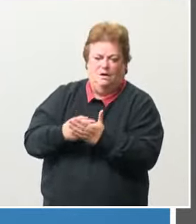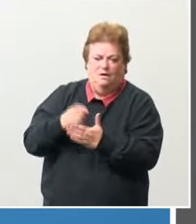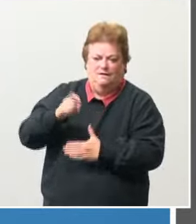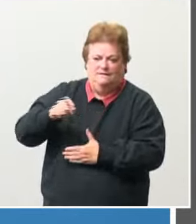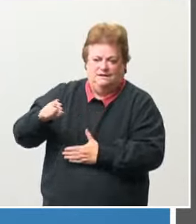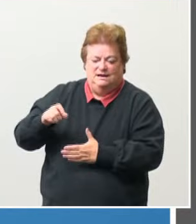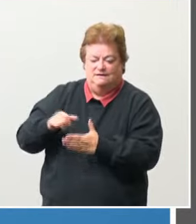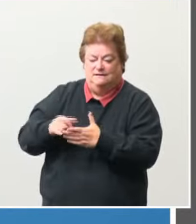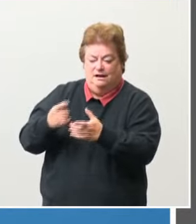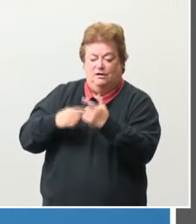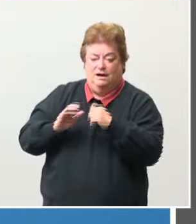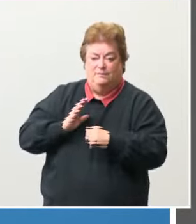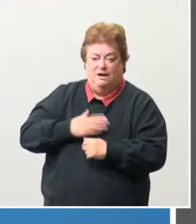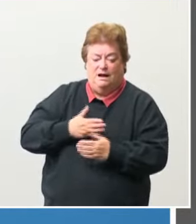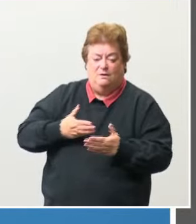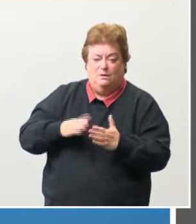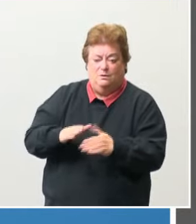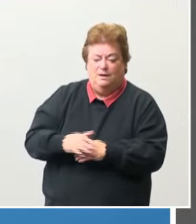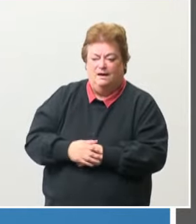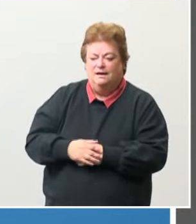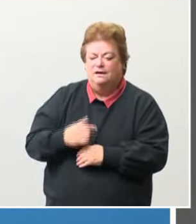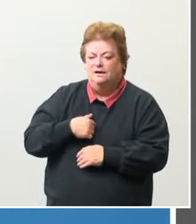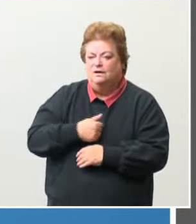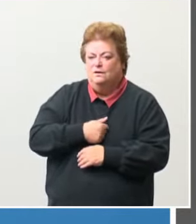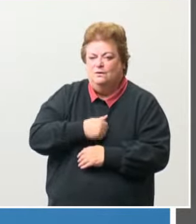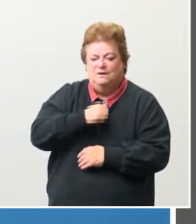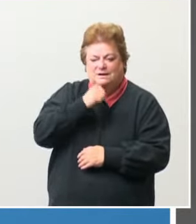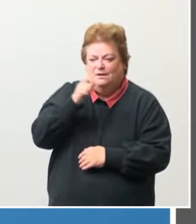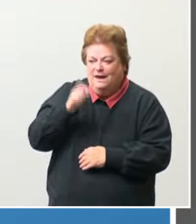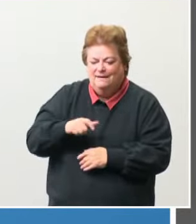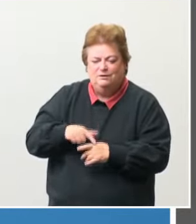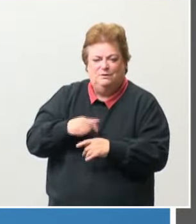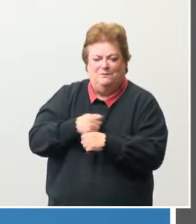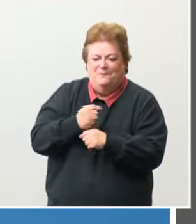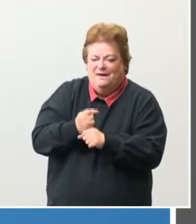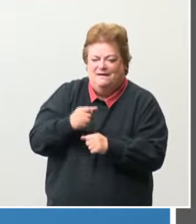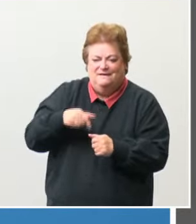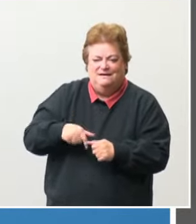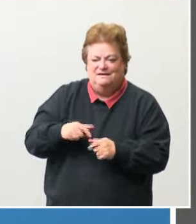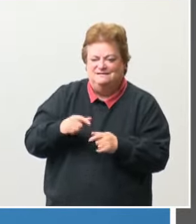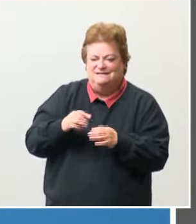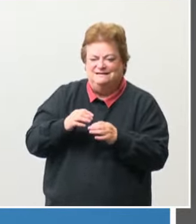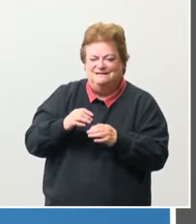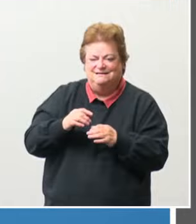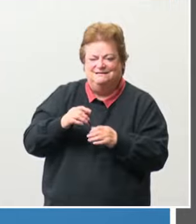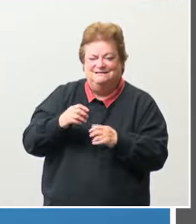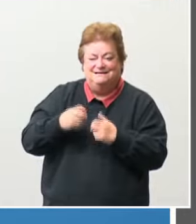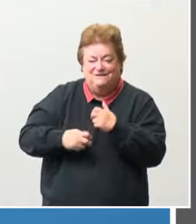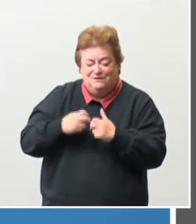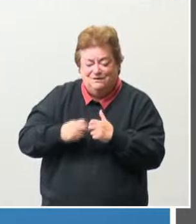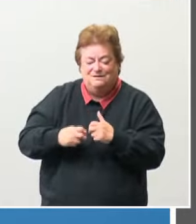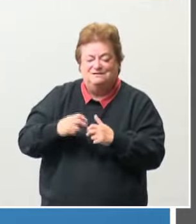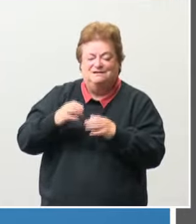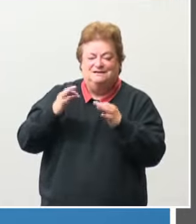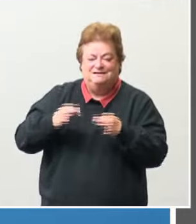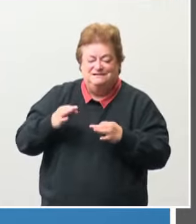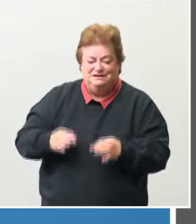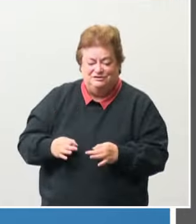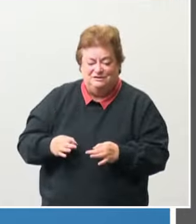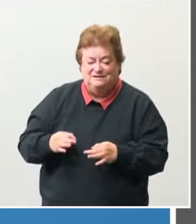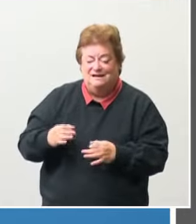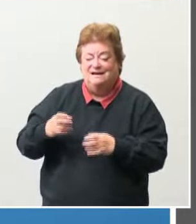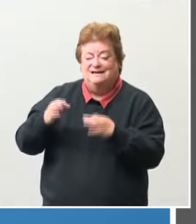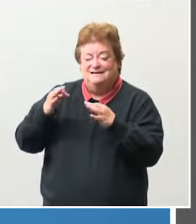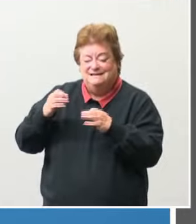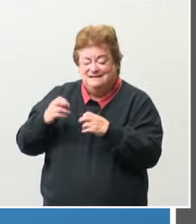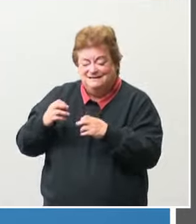way. We wouldn't have to be making these very difficult decisions for us and for our doctors, but even tougher decisions for the patients and the